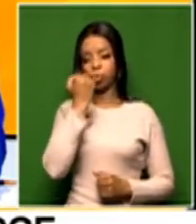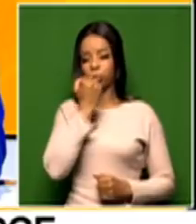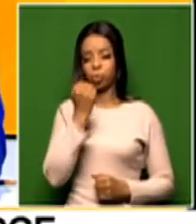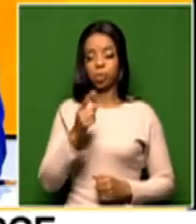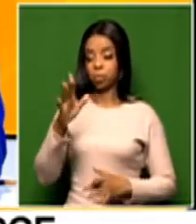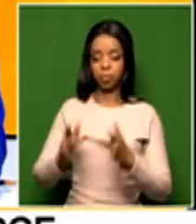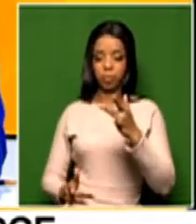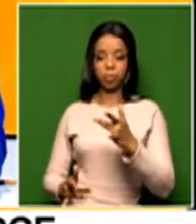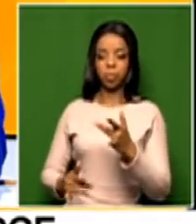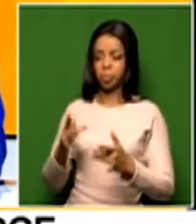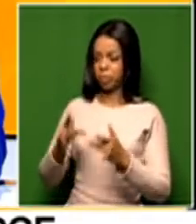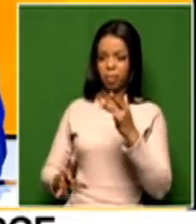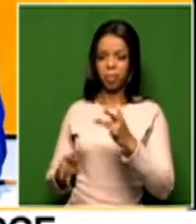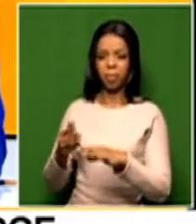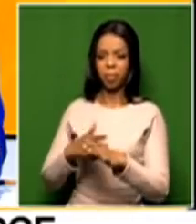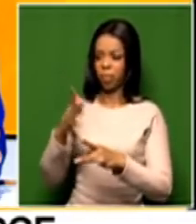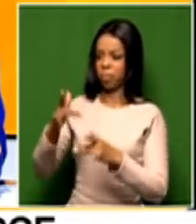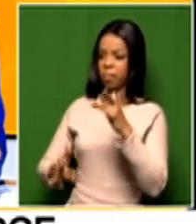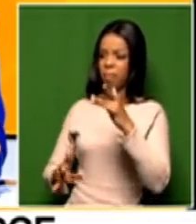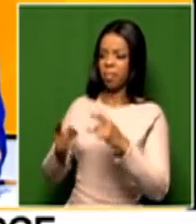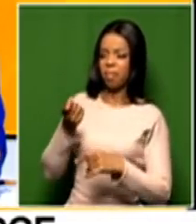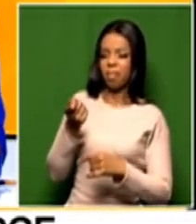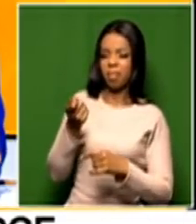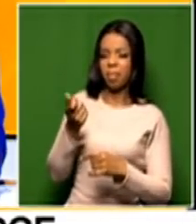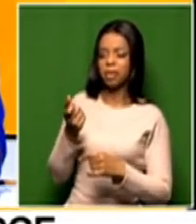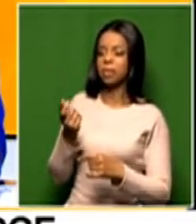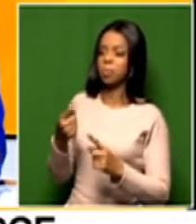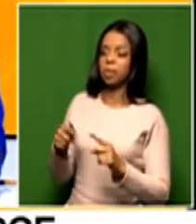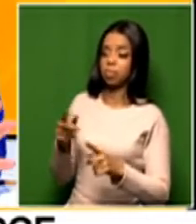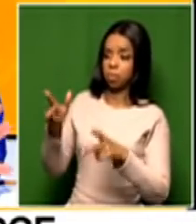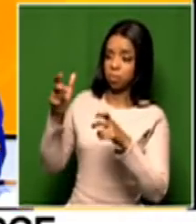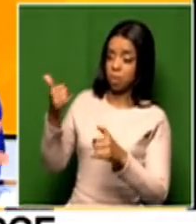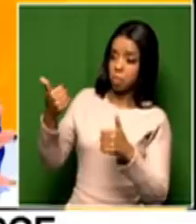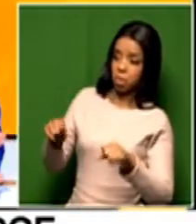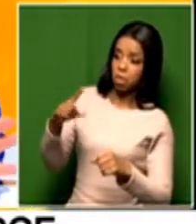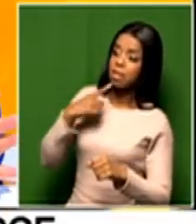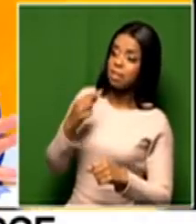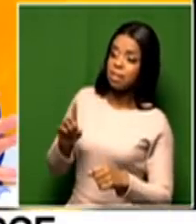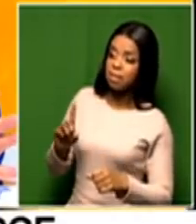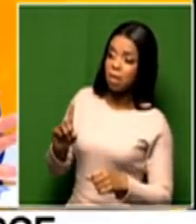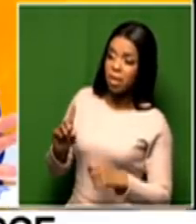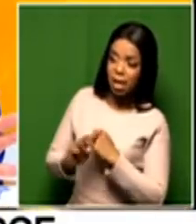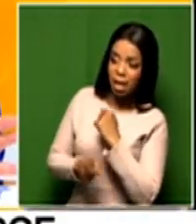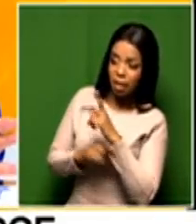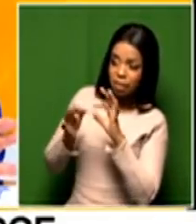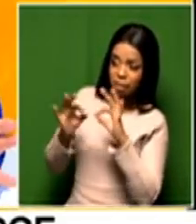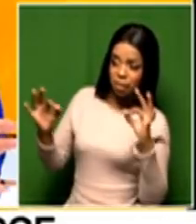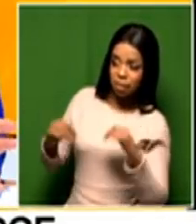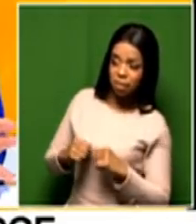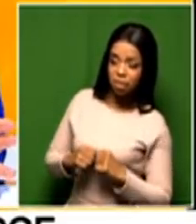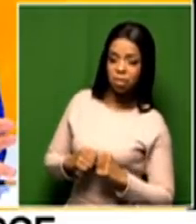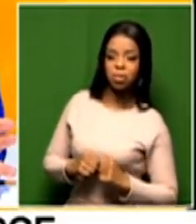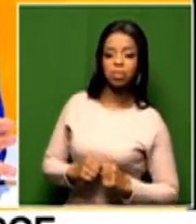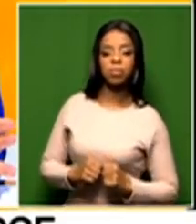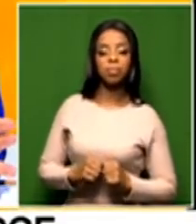Mkhuleko, we lost you. We lost you we lost you a little bit there. We didn't get what you were saying. Perhaps your last sentence we missed there.